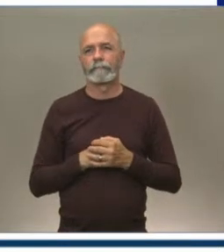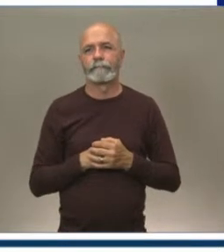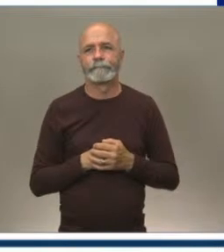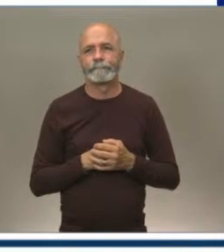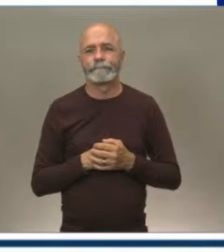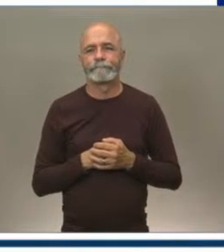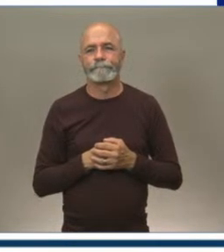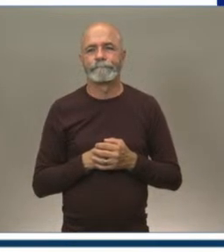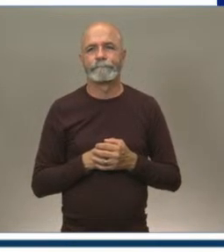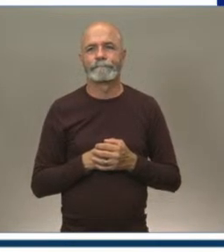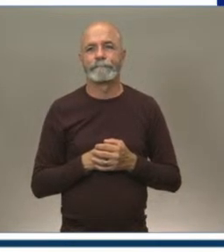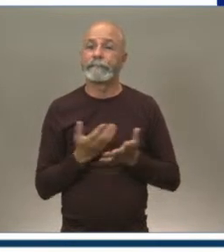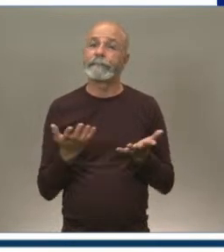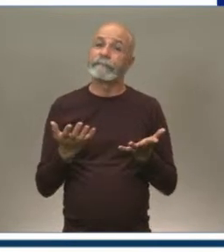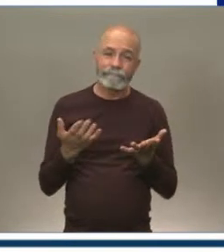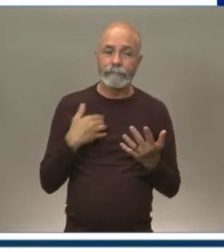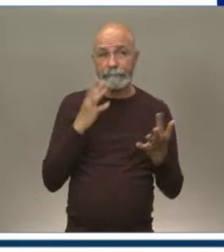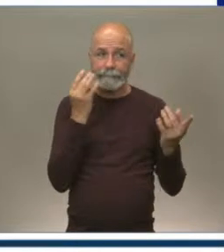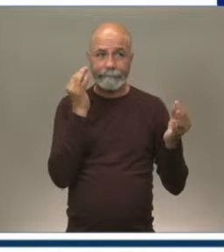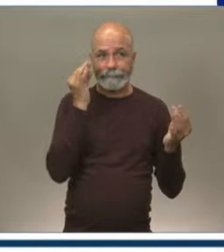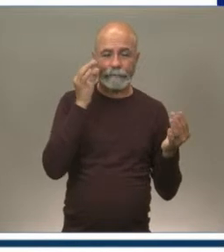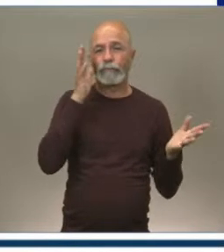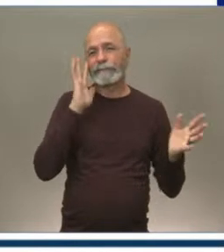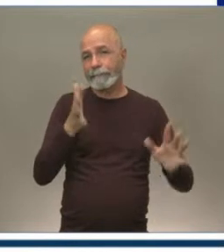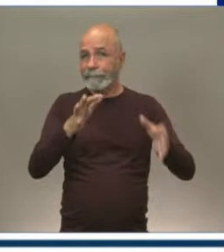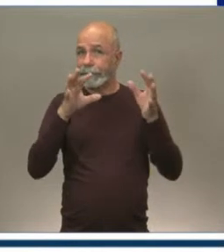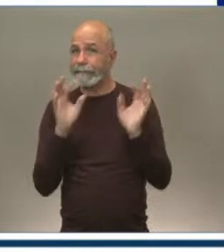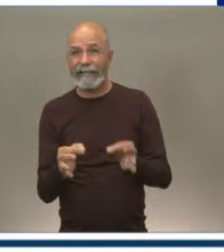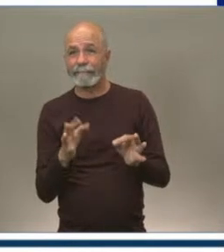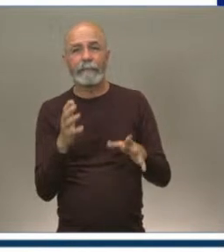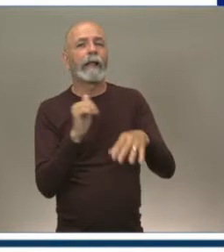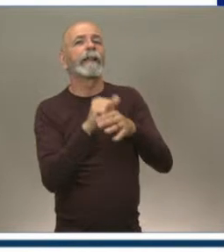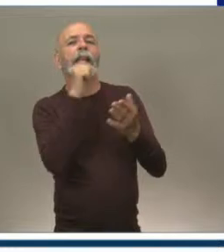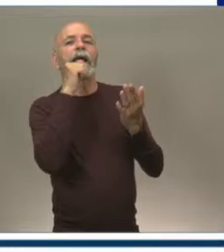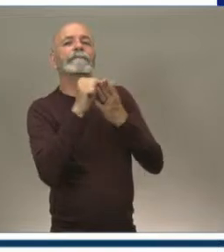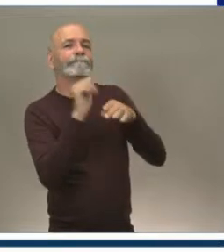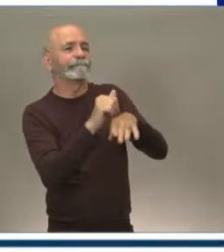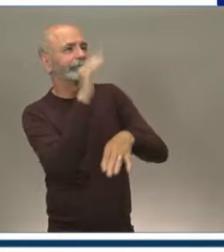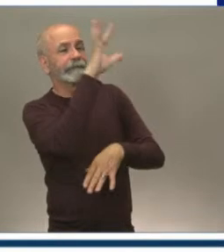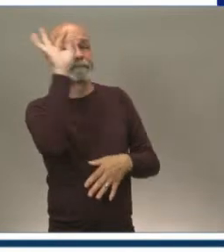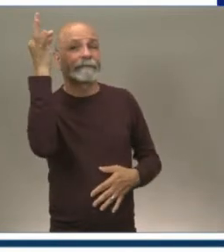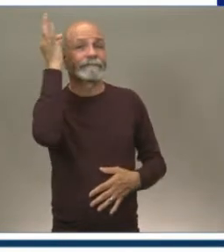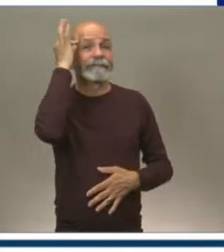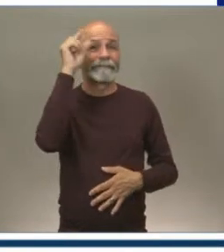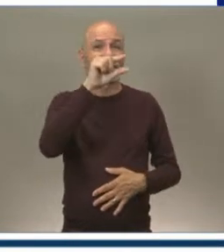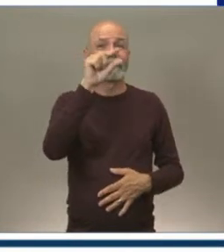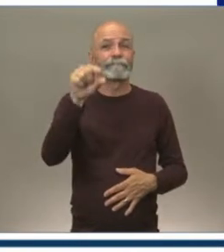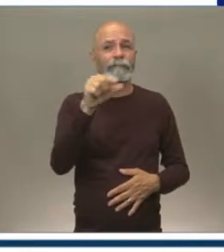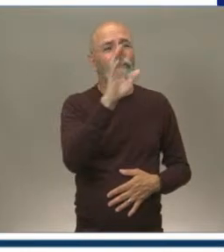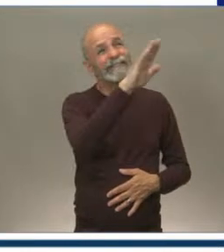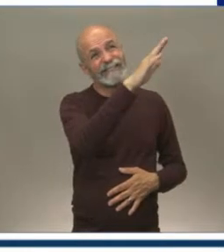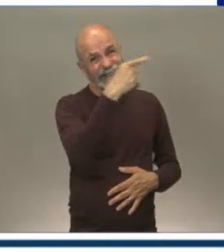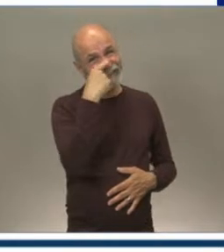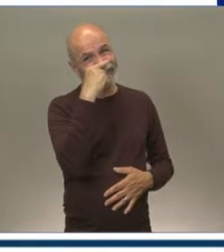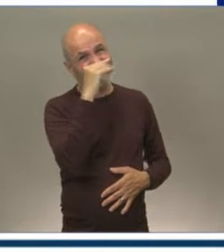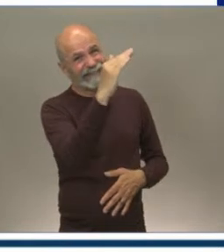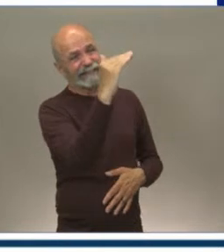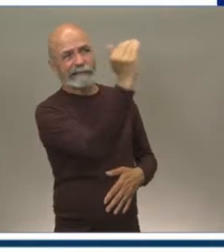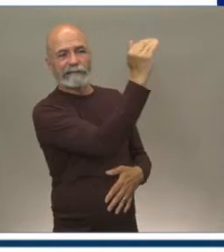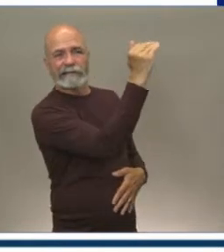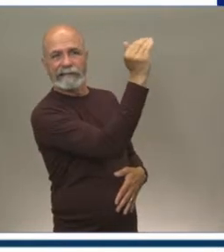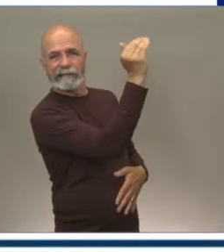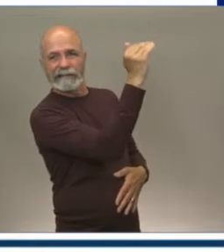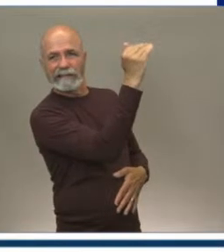we decided as co-chairs to send a letter to our respective federal governments to continue to pressure for more, given that our volumes